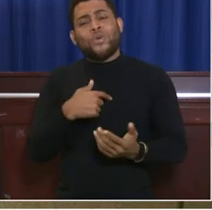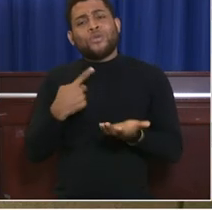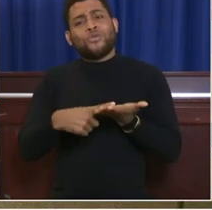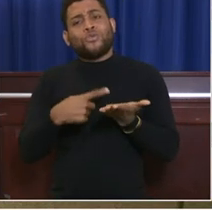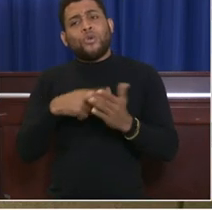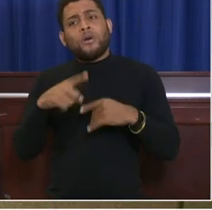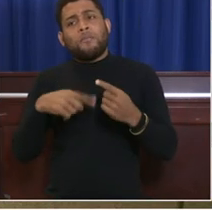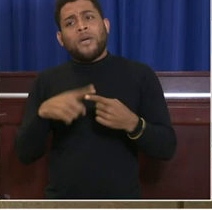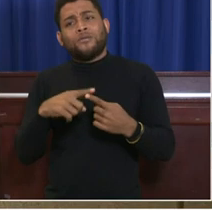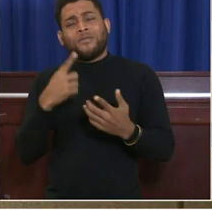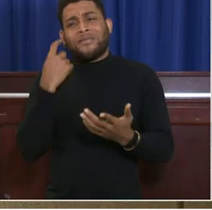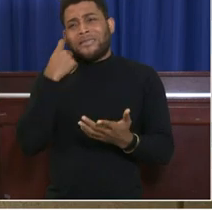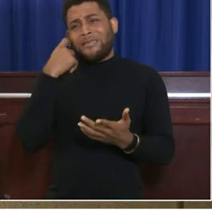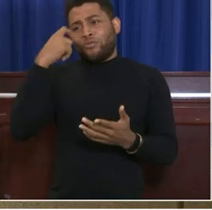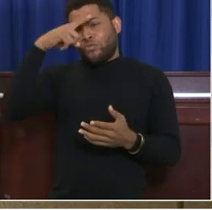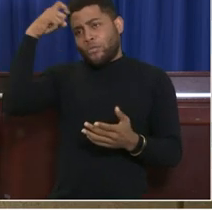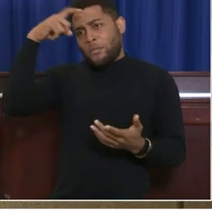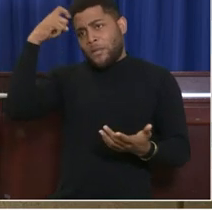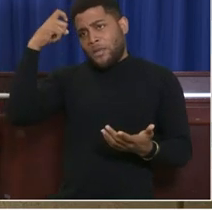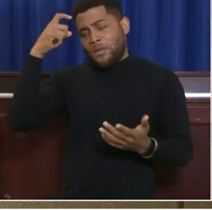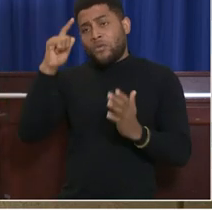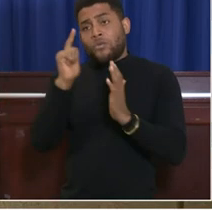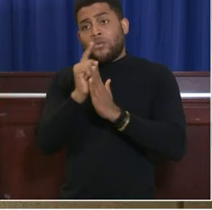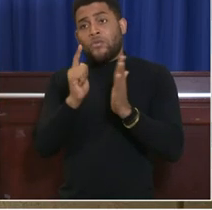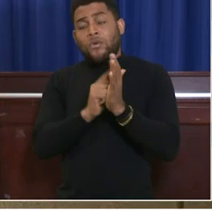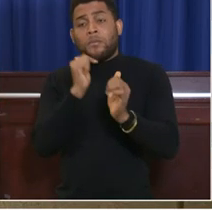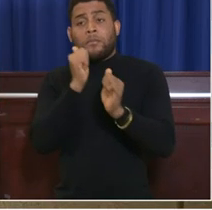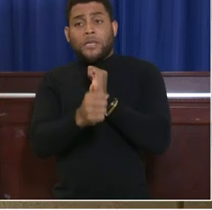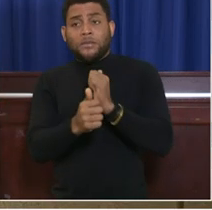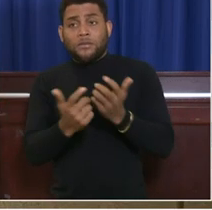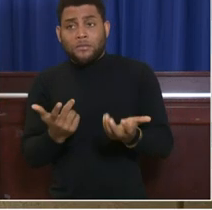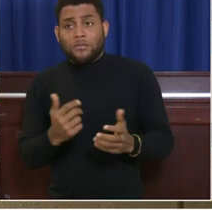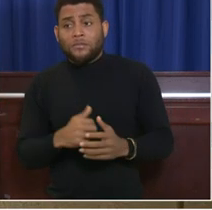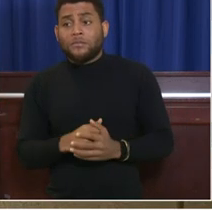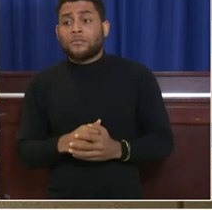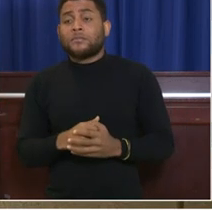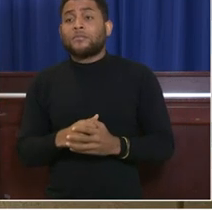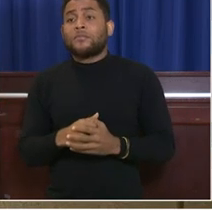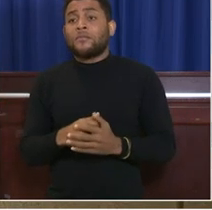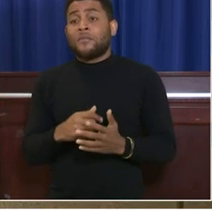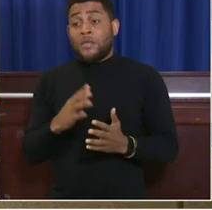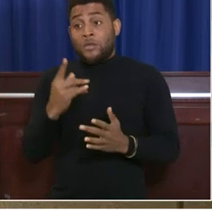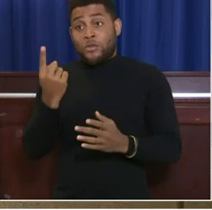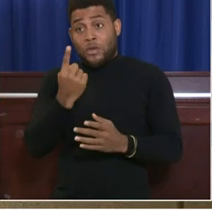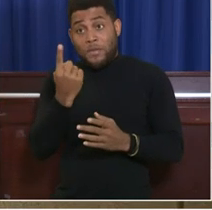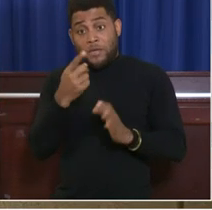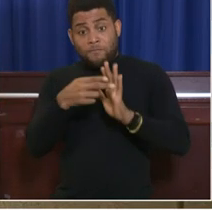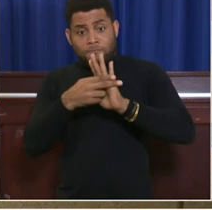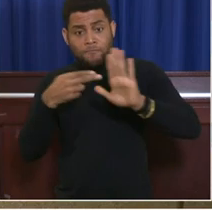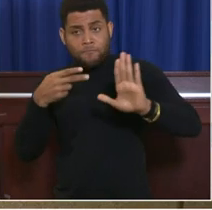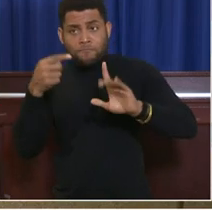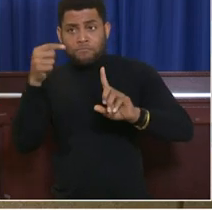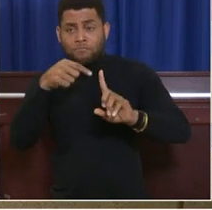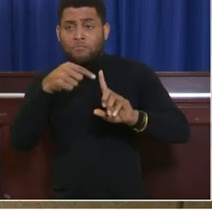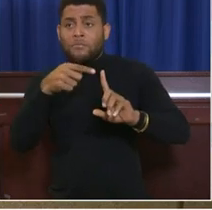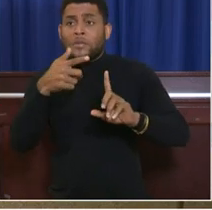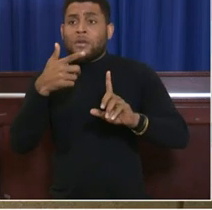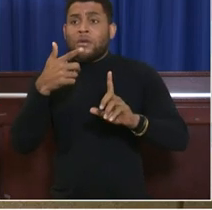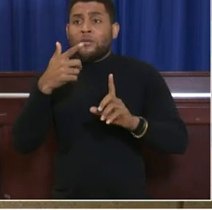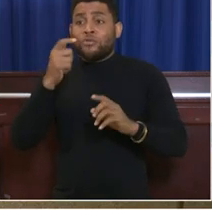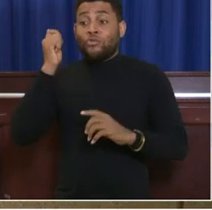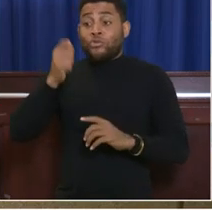things, of course, was talking about being able to have discretion for judges to hold people pre-trial. So first